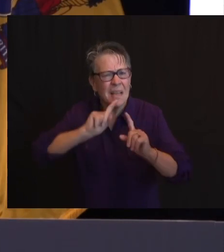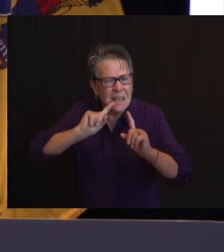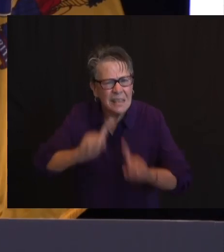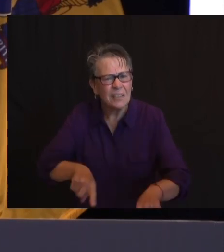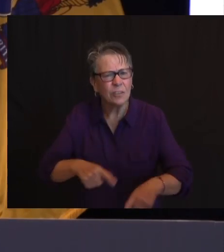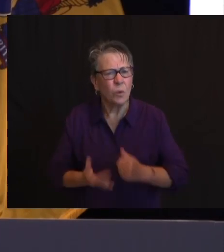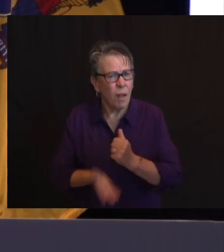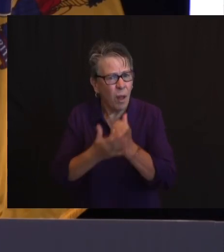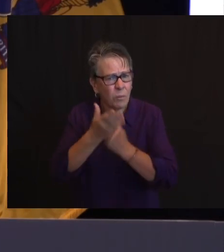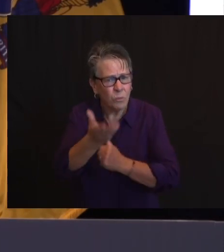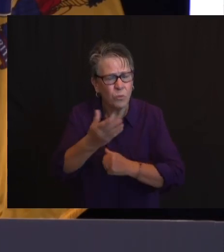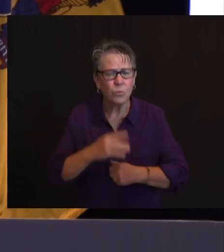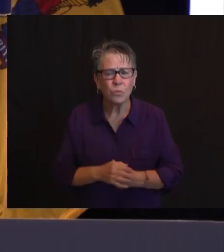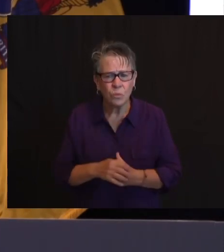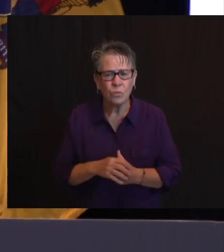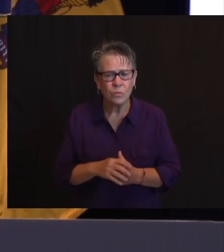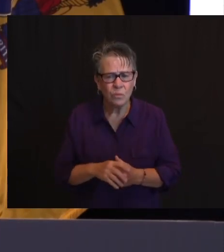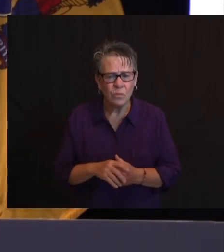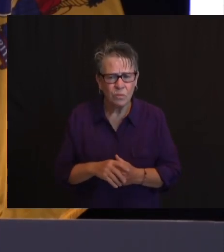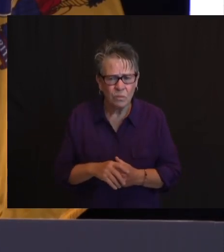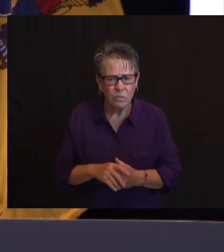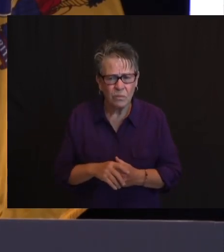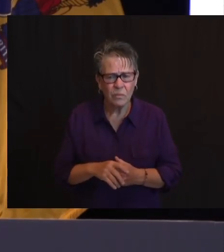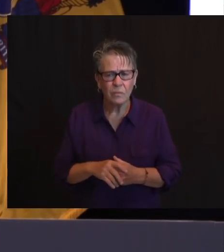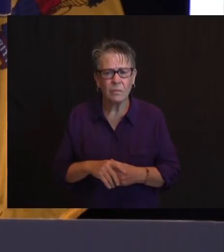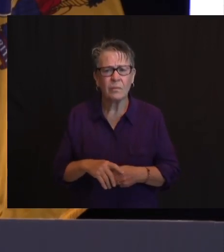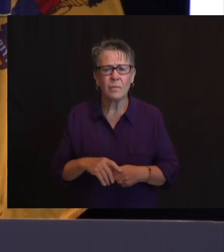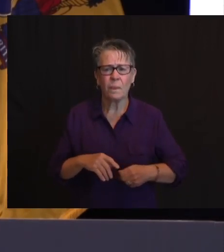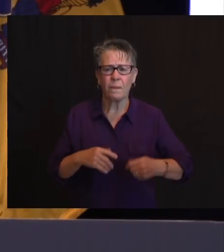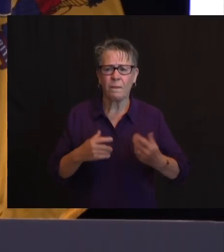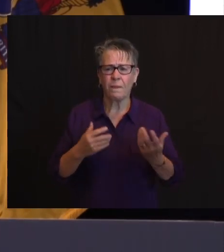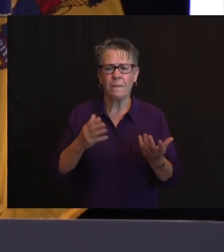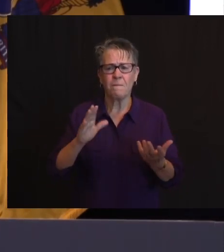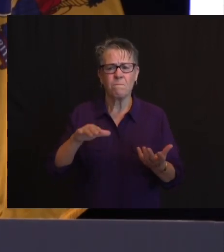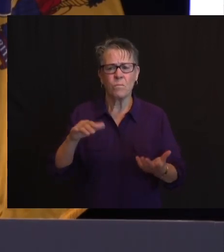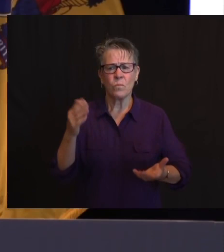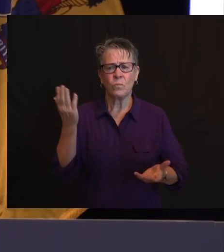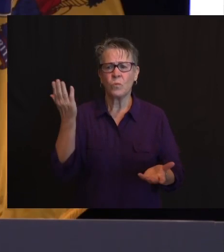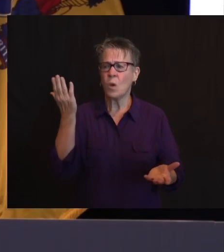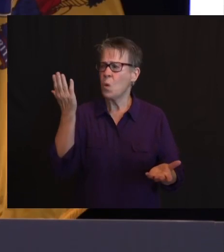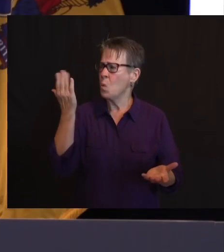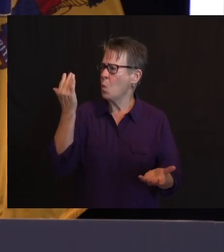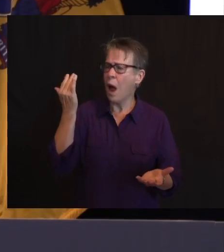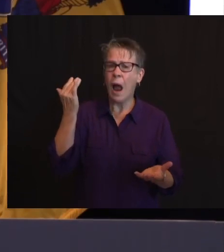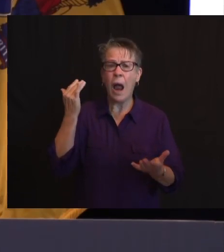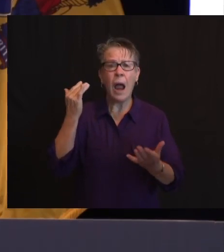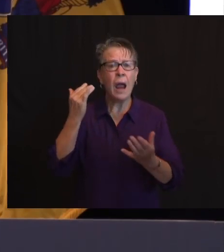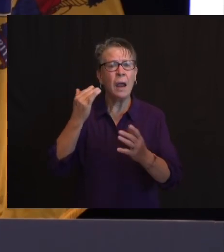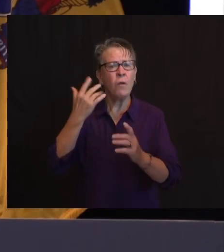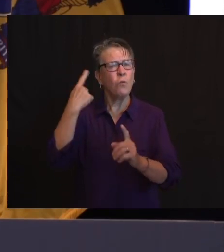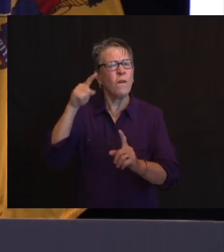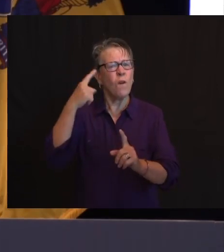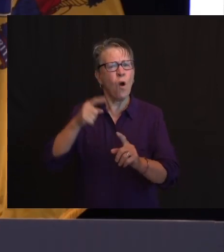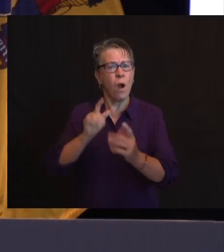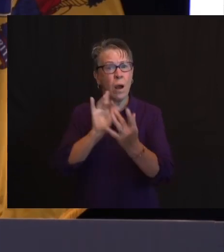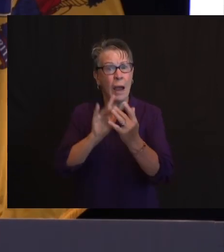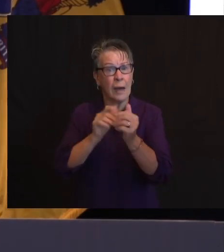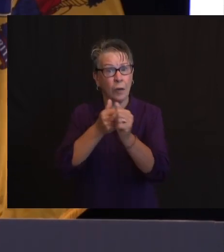is about. The call is about public health. It's getting better, but it's still not where it needs to be.